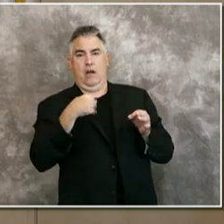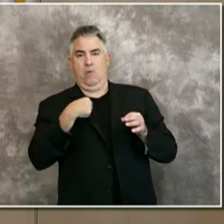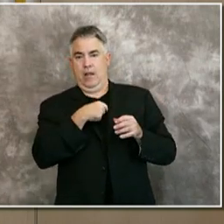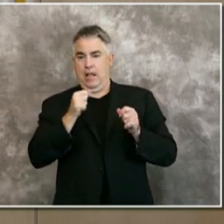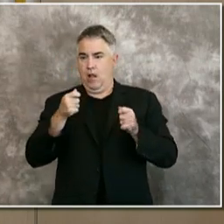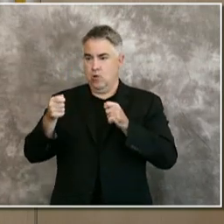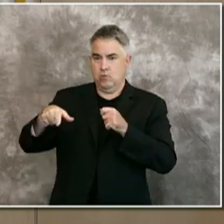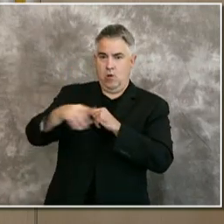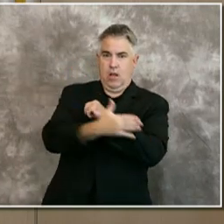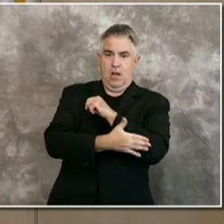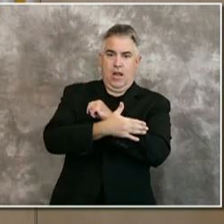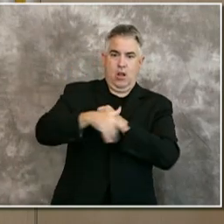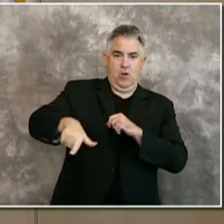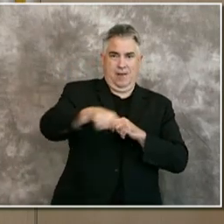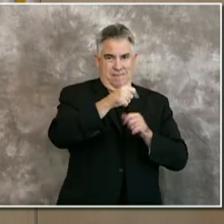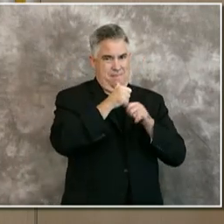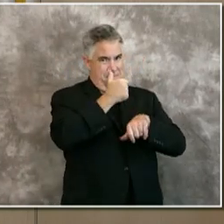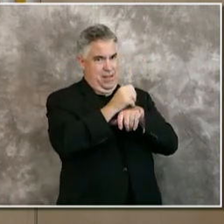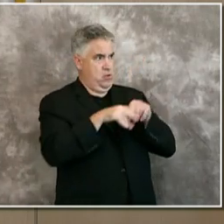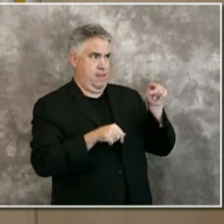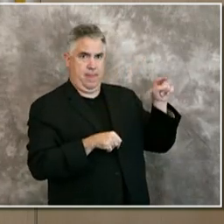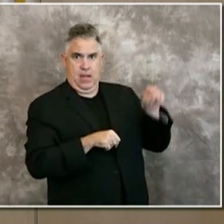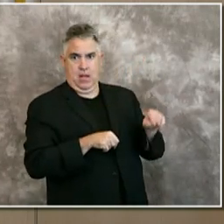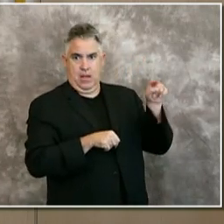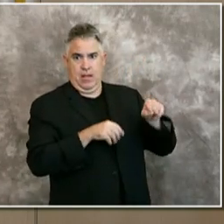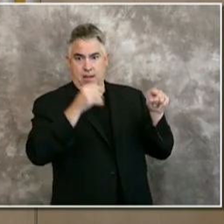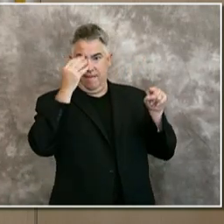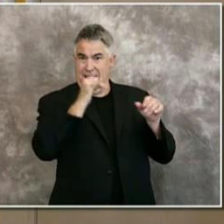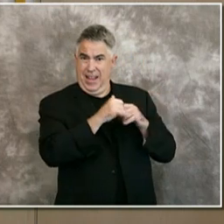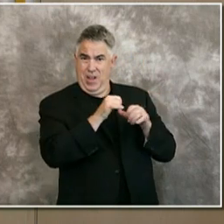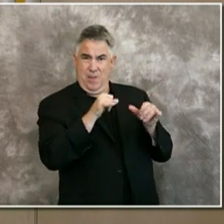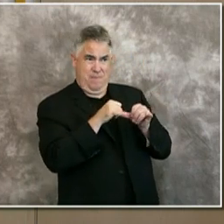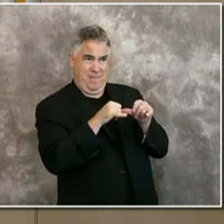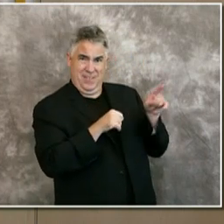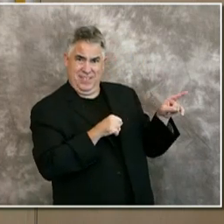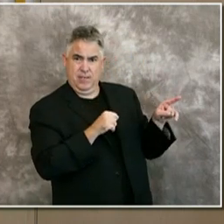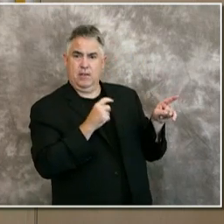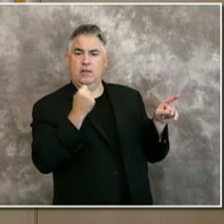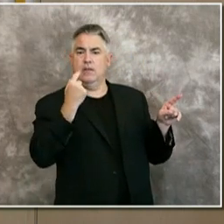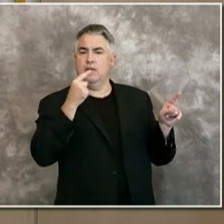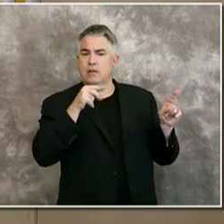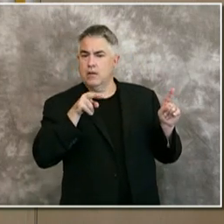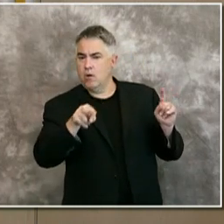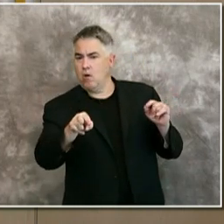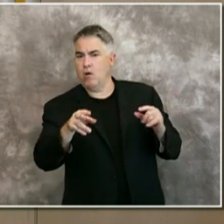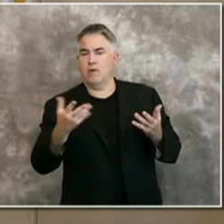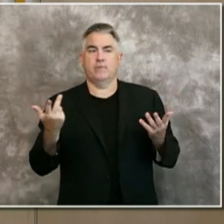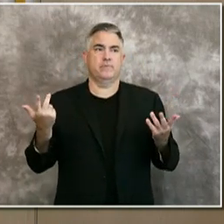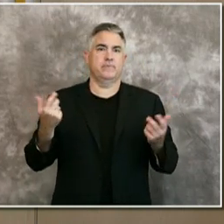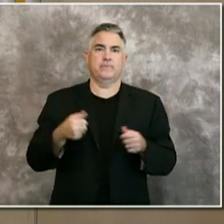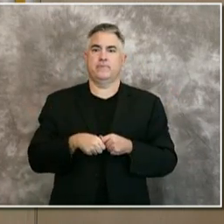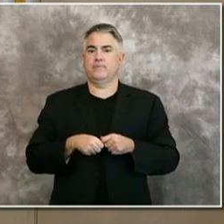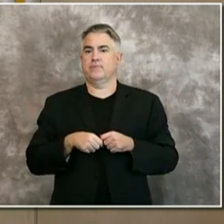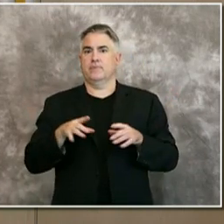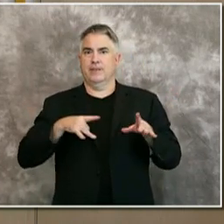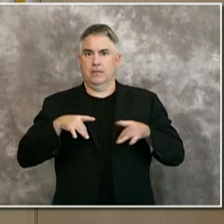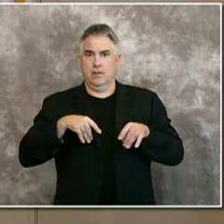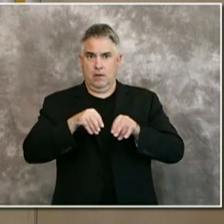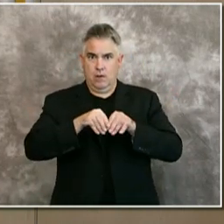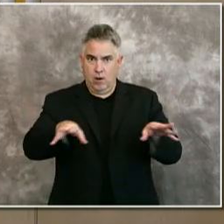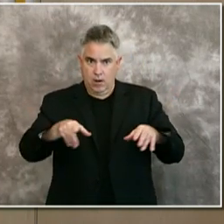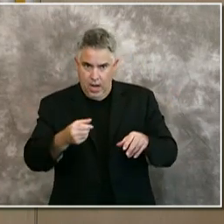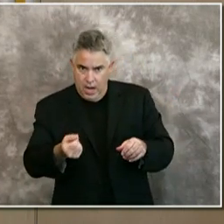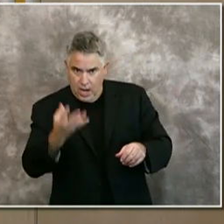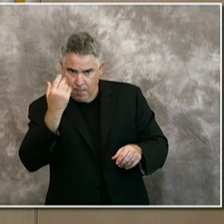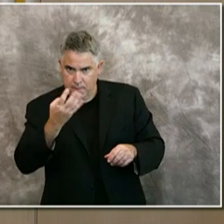list. This metric is calculated. It is the number of cases over